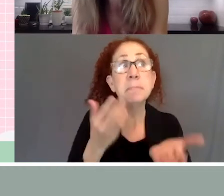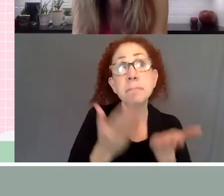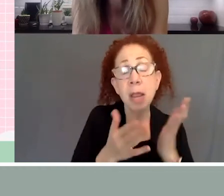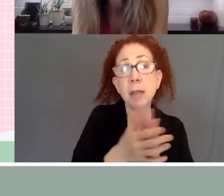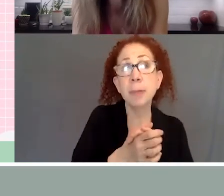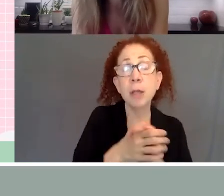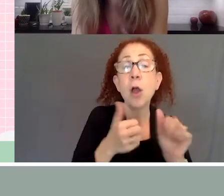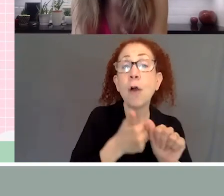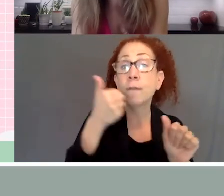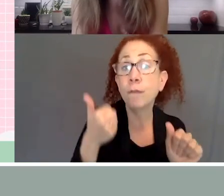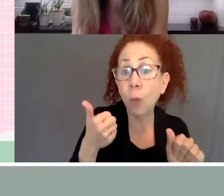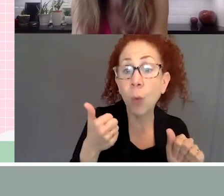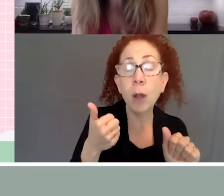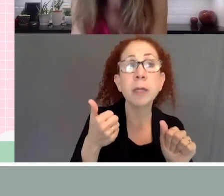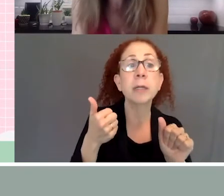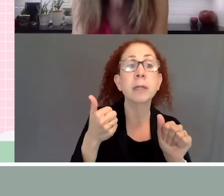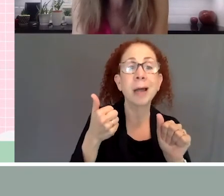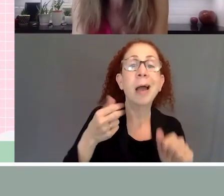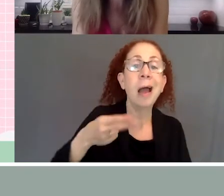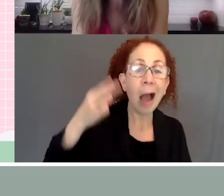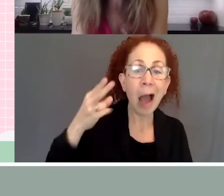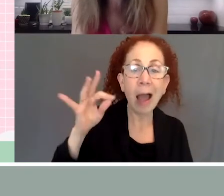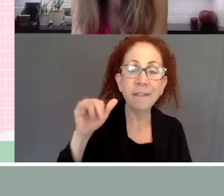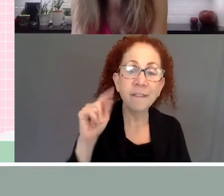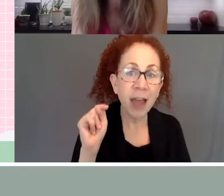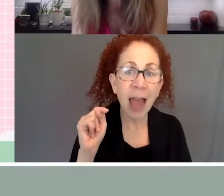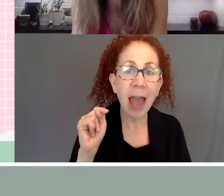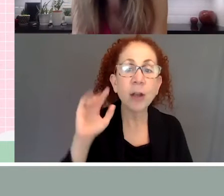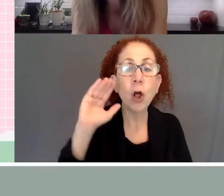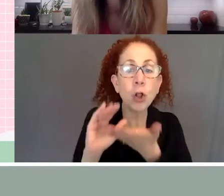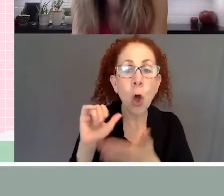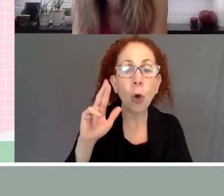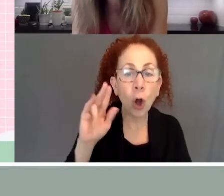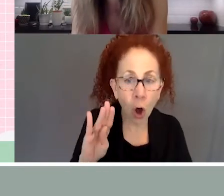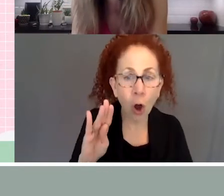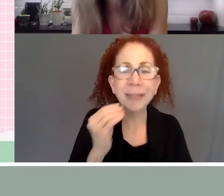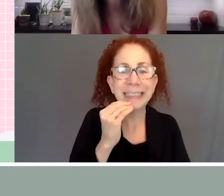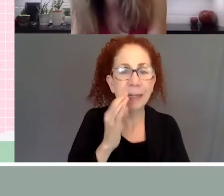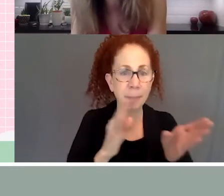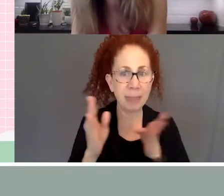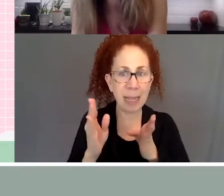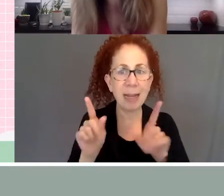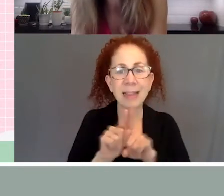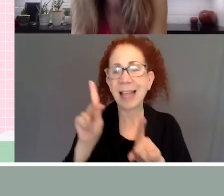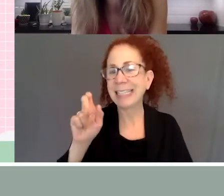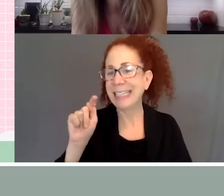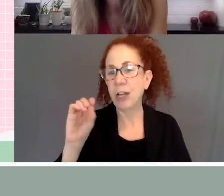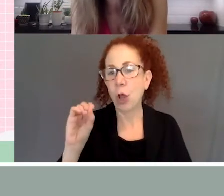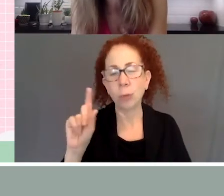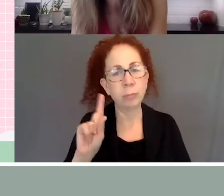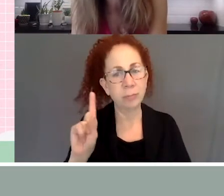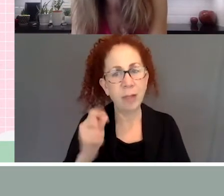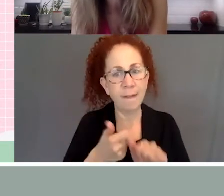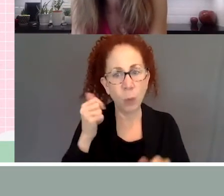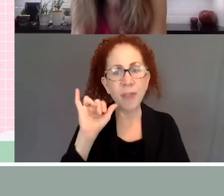to avoid a very high fat, low carb eating plan like keto. And we can talk about